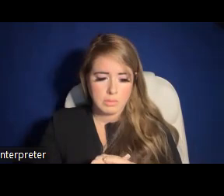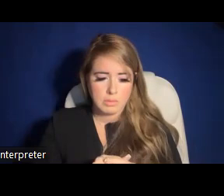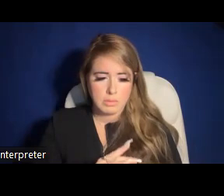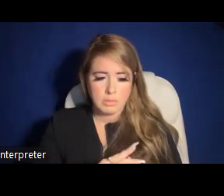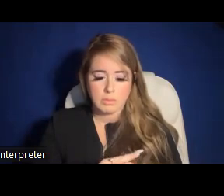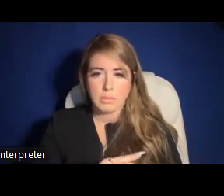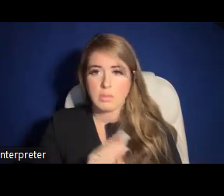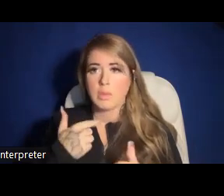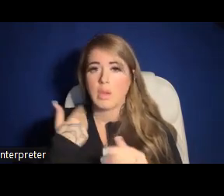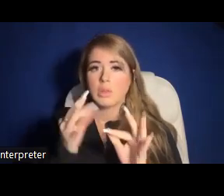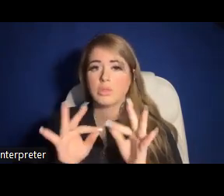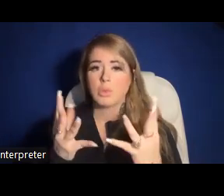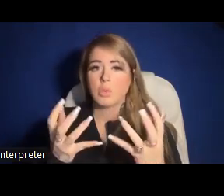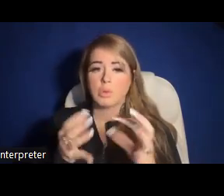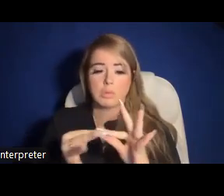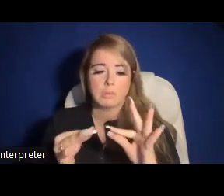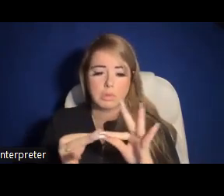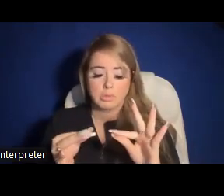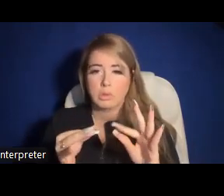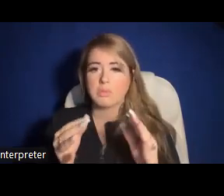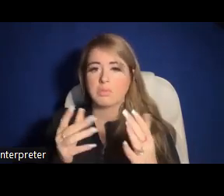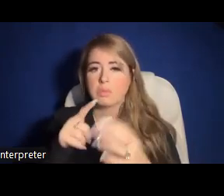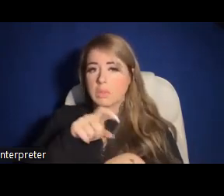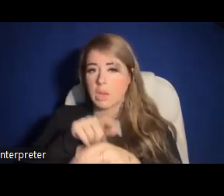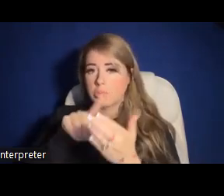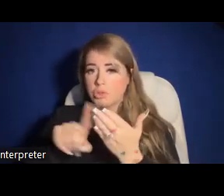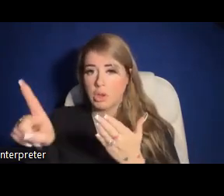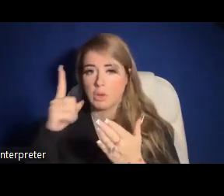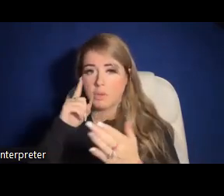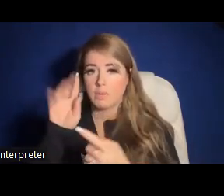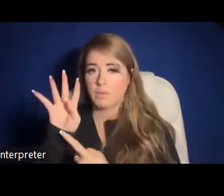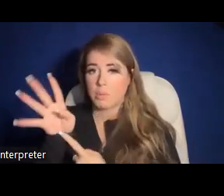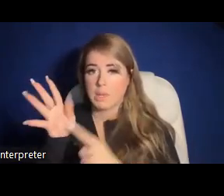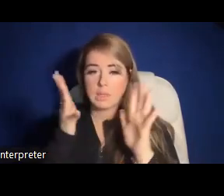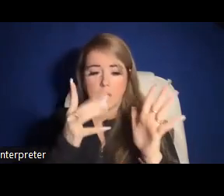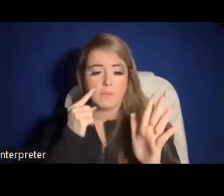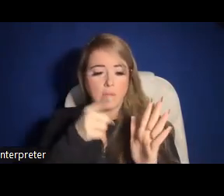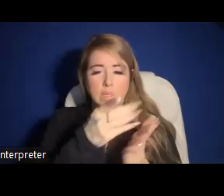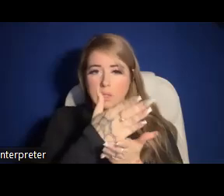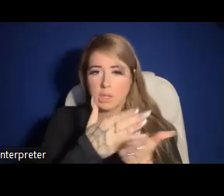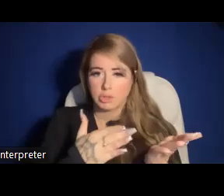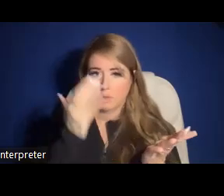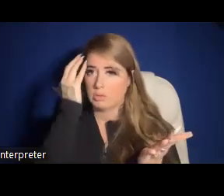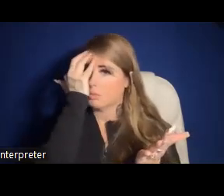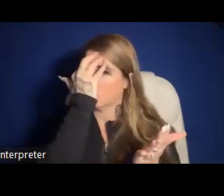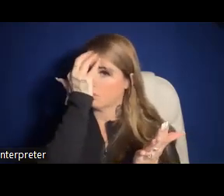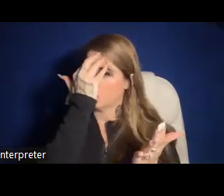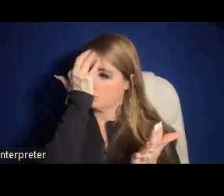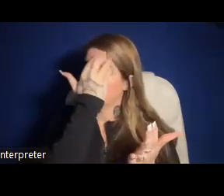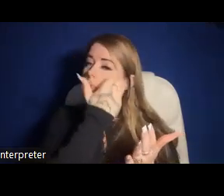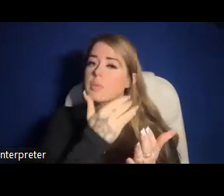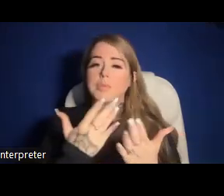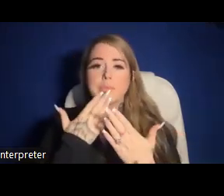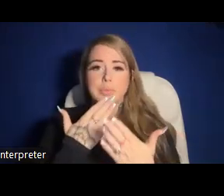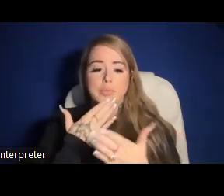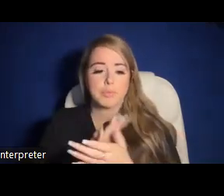I just want to jump in here right quick and let time check 4 minutes left on this section. Perfect. Yeah, Tasha, thank